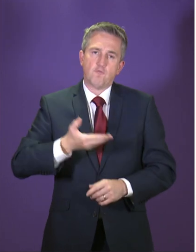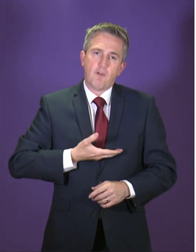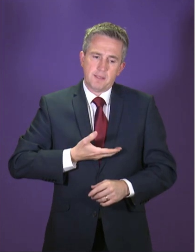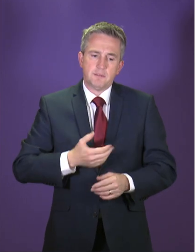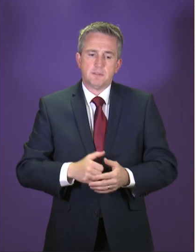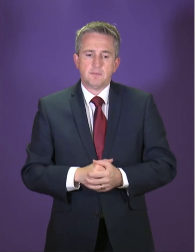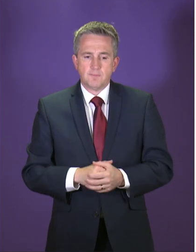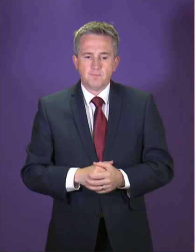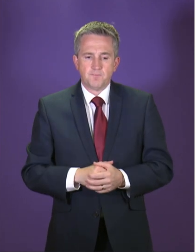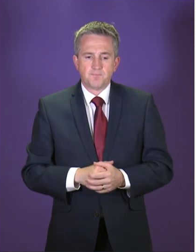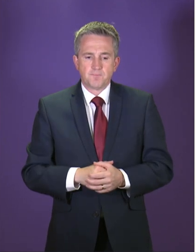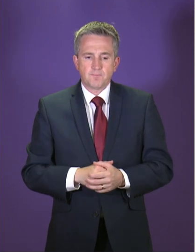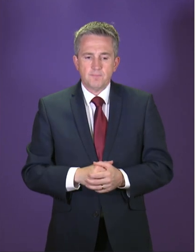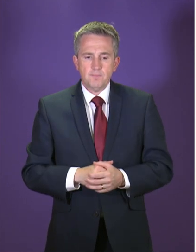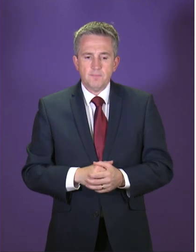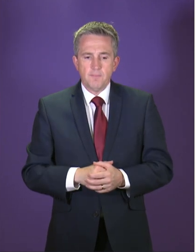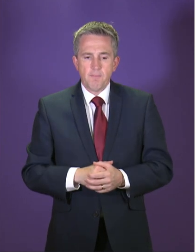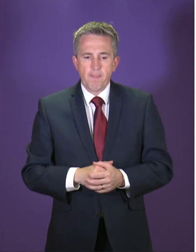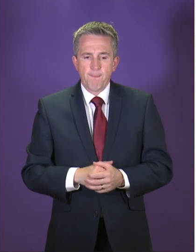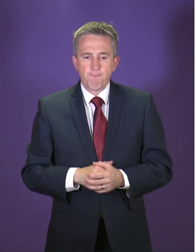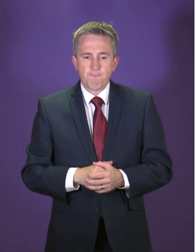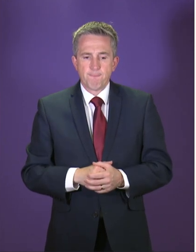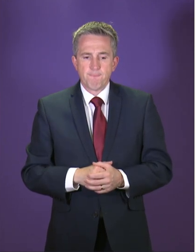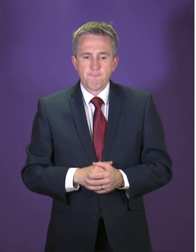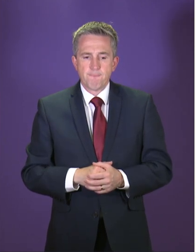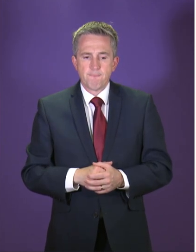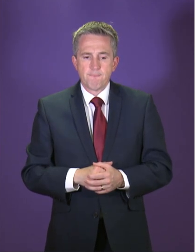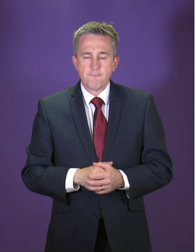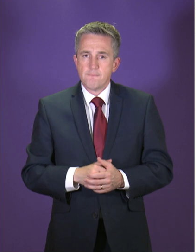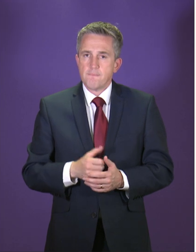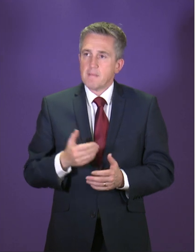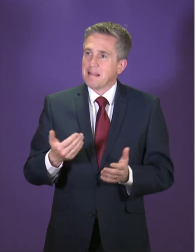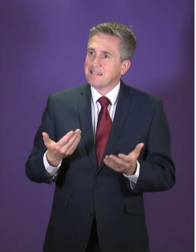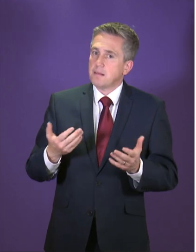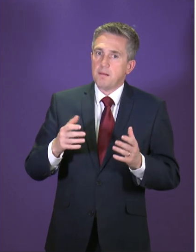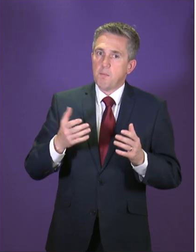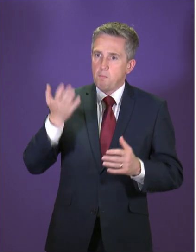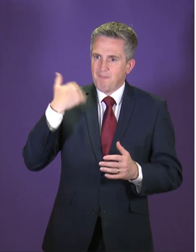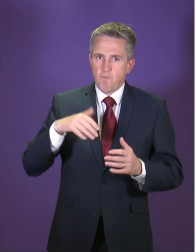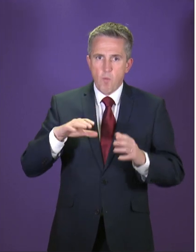We are aware of the fact that the world has become a global village.